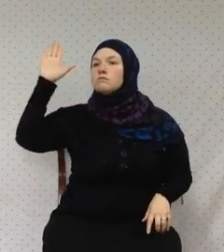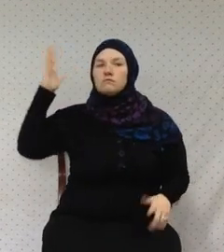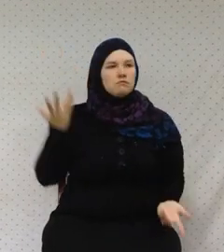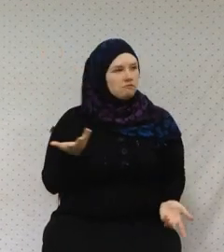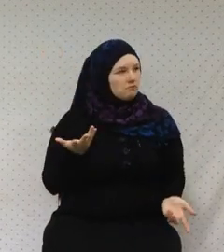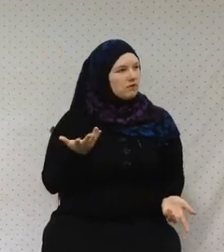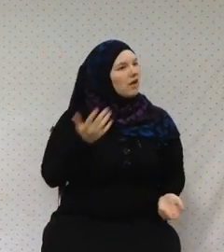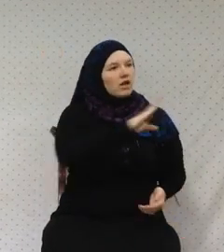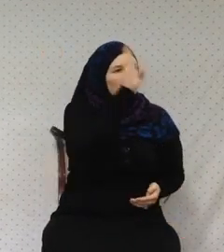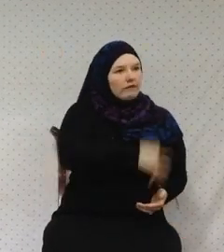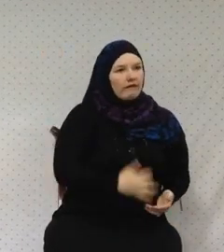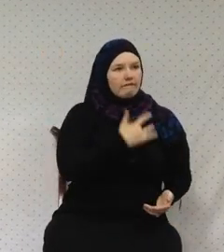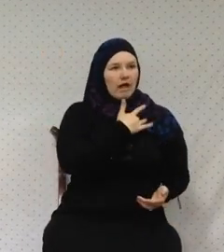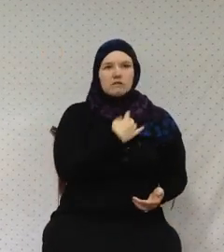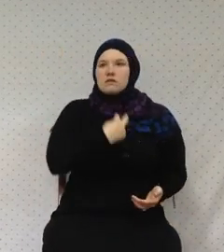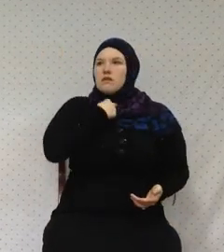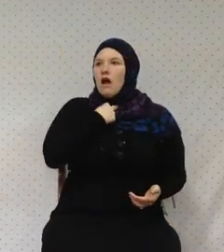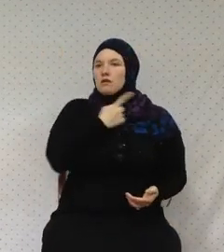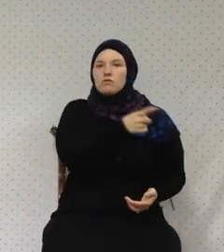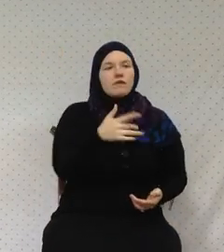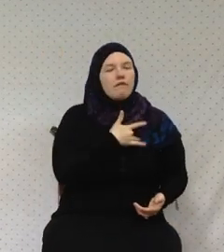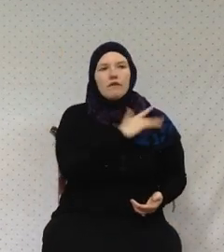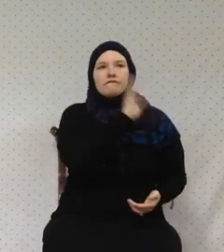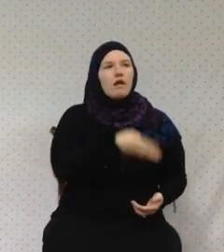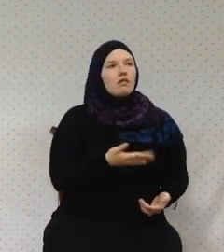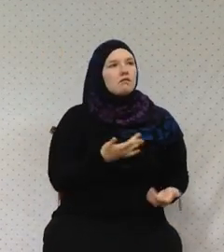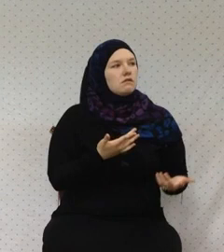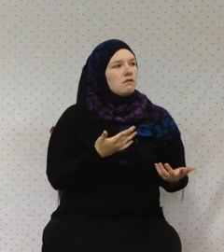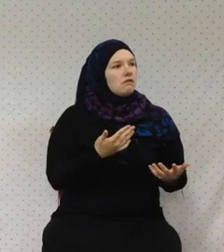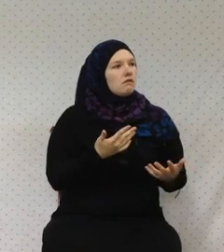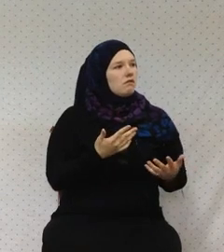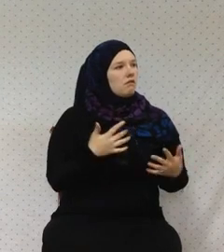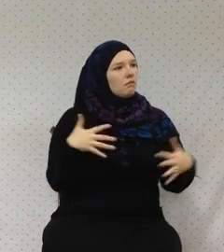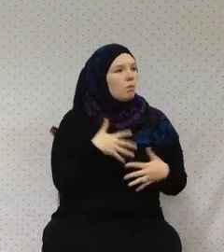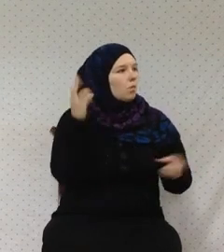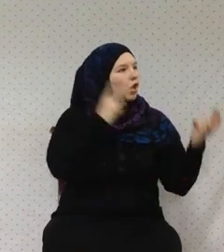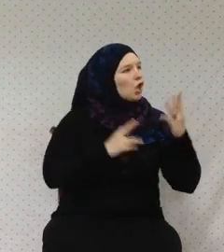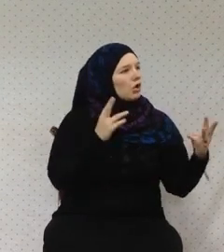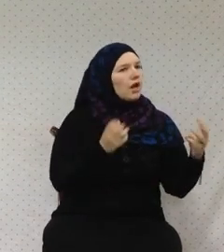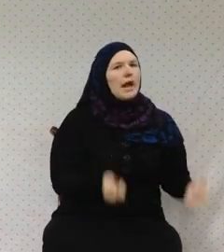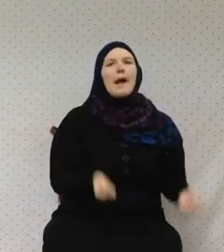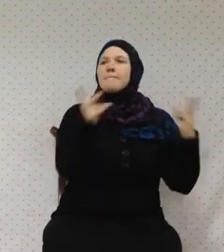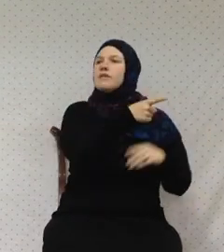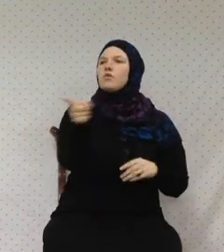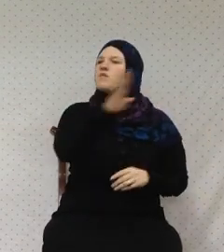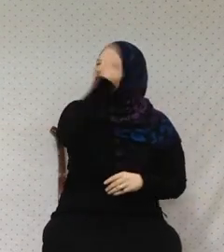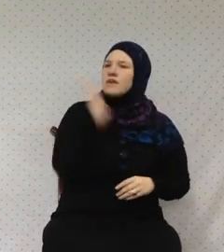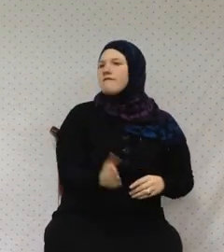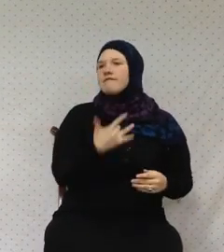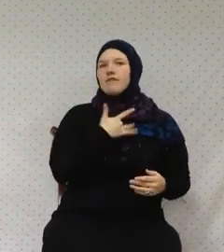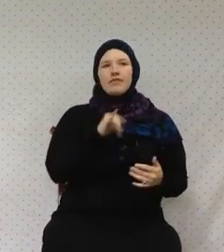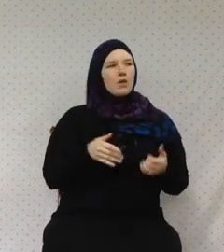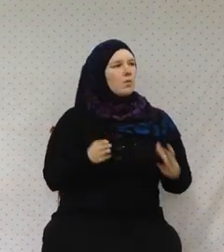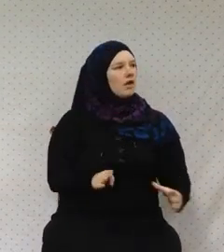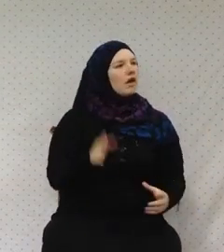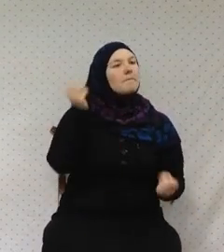cornered. You've never felt helpless. Show me a hand if any of us has not